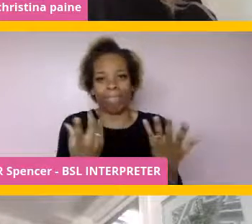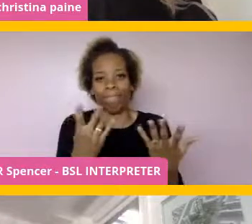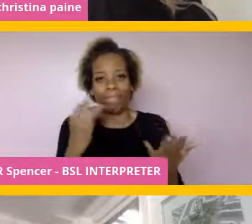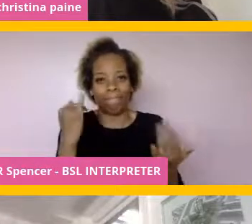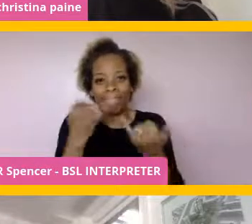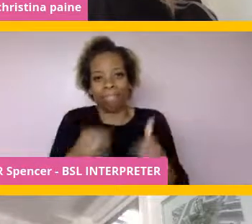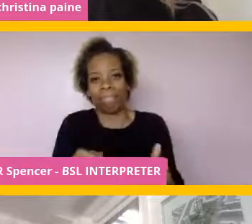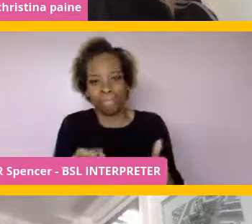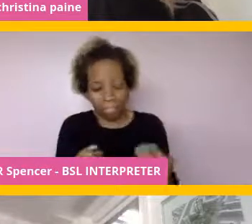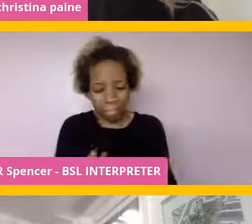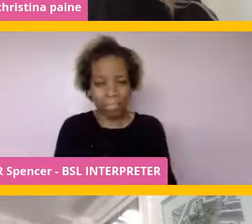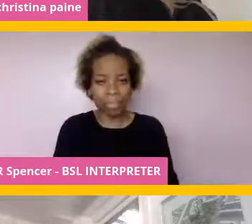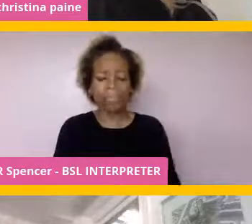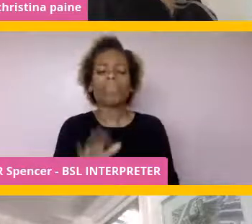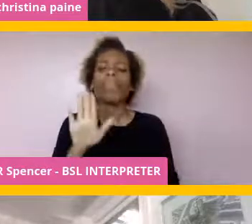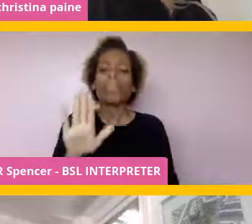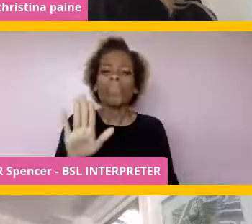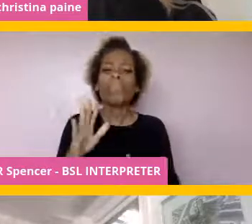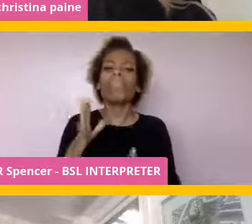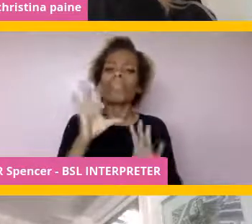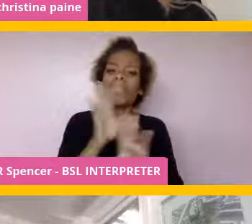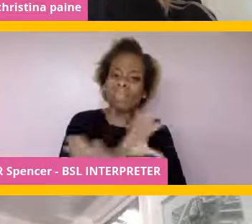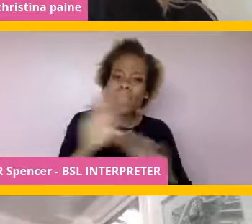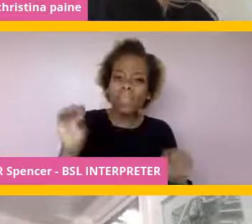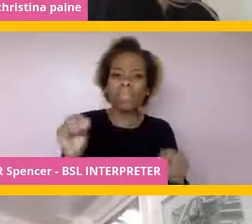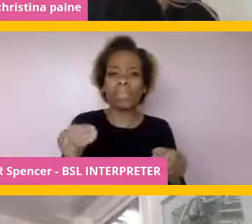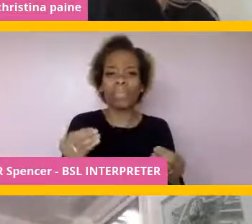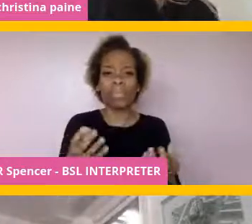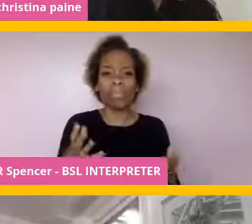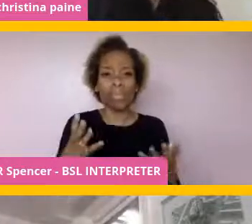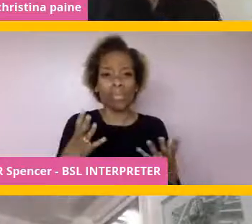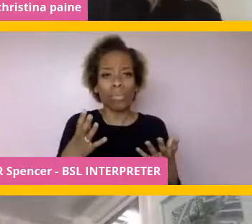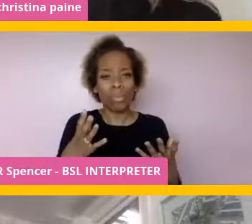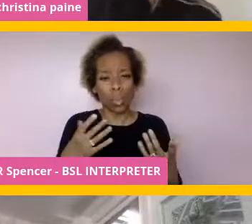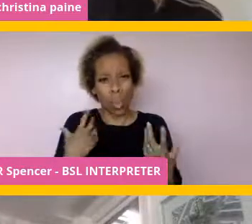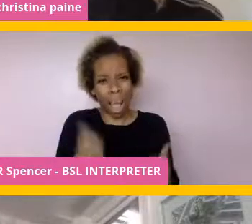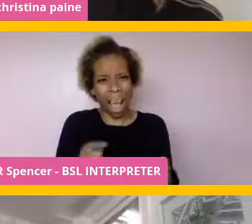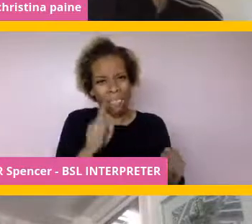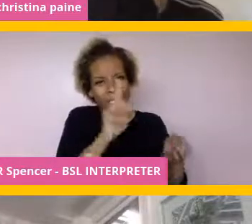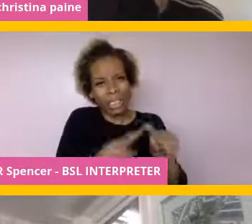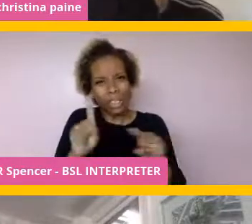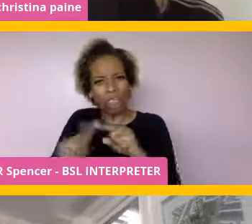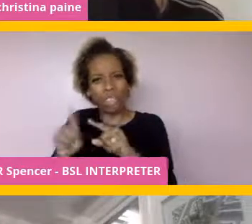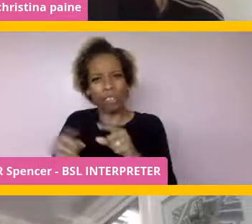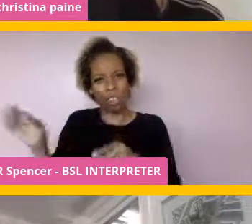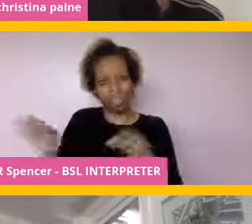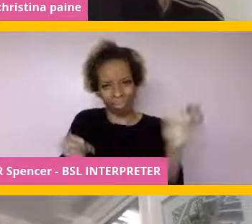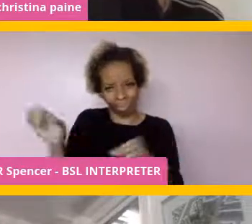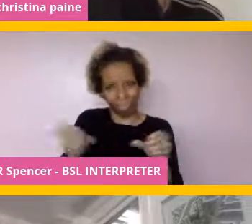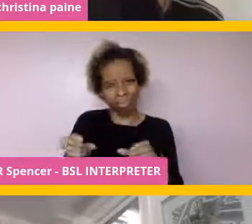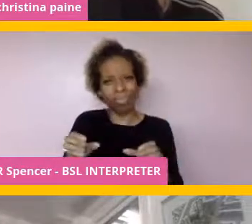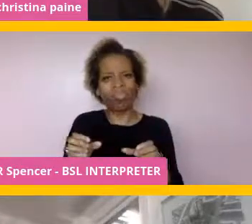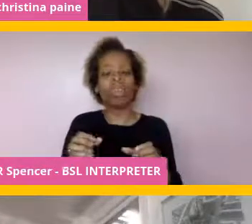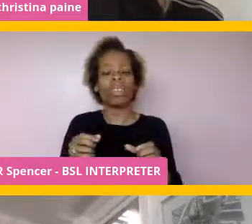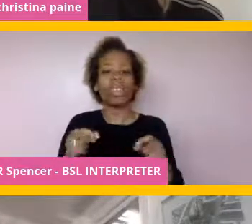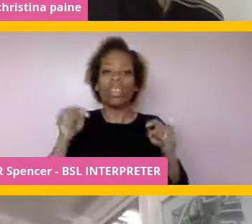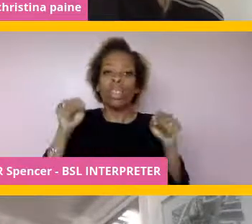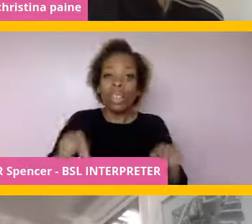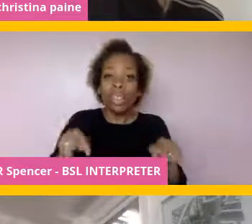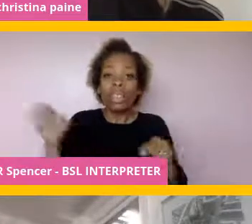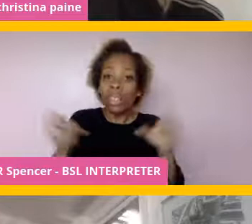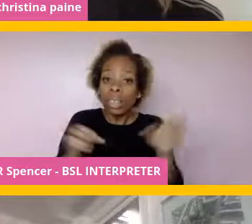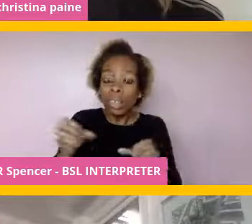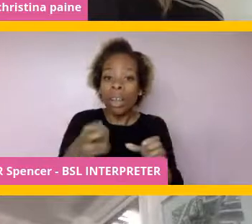what we want to do is welcome speakers from across our different sectors who are looking at different aspects of